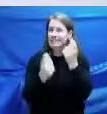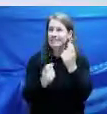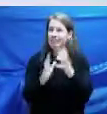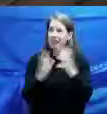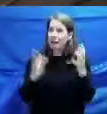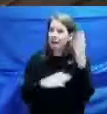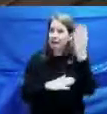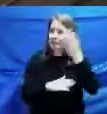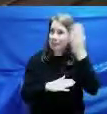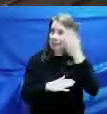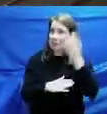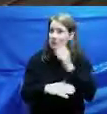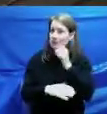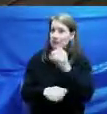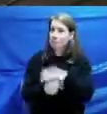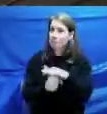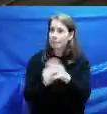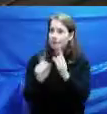learn English.